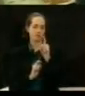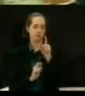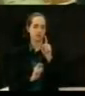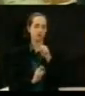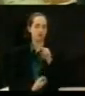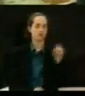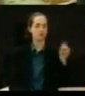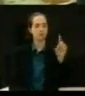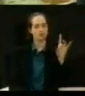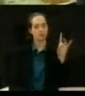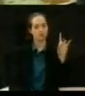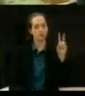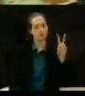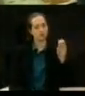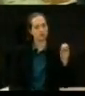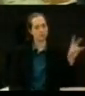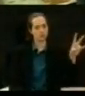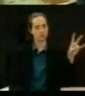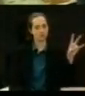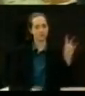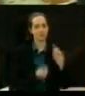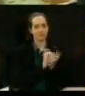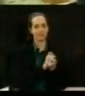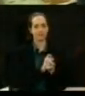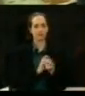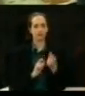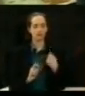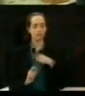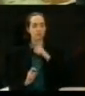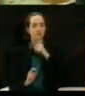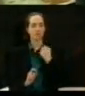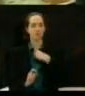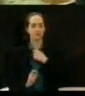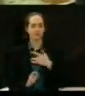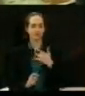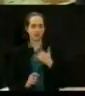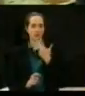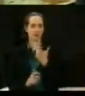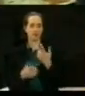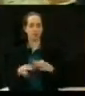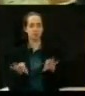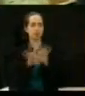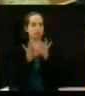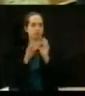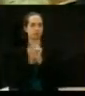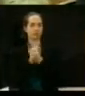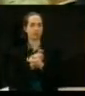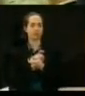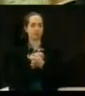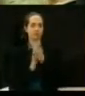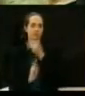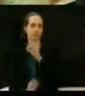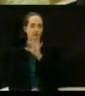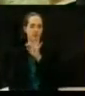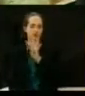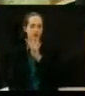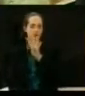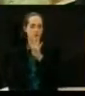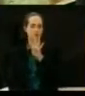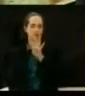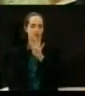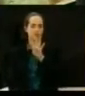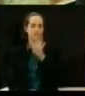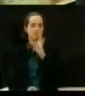are 3 significant changes. The 1994 Flood Damage Prevention Ordinance, which this is a remake